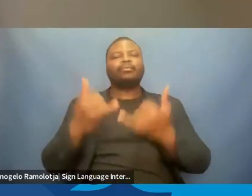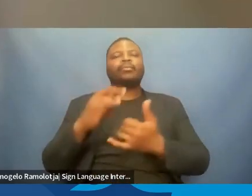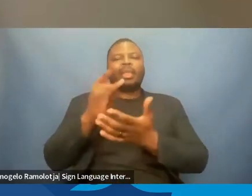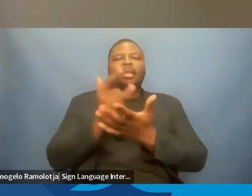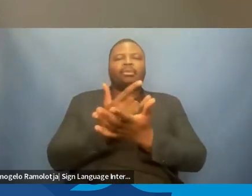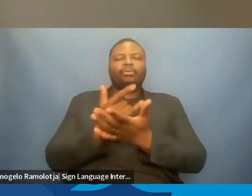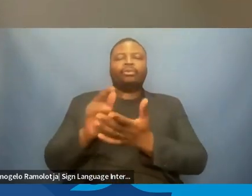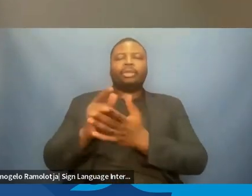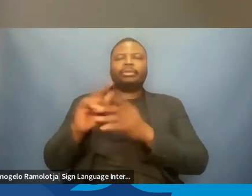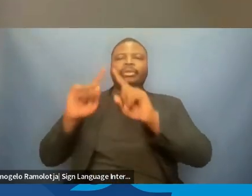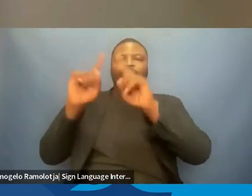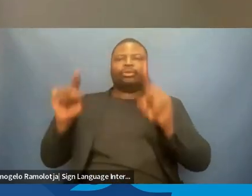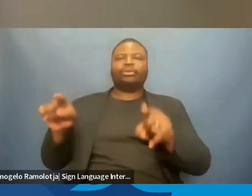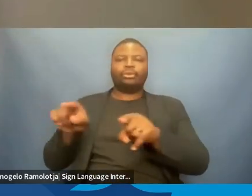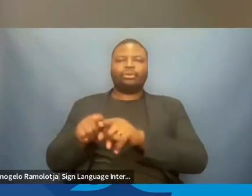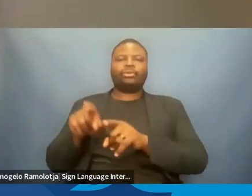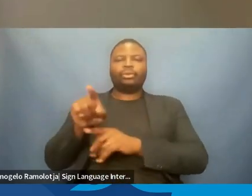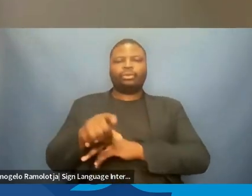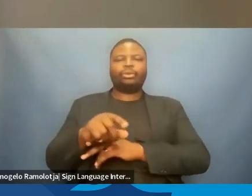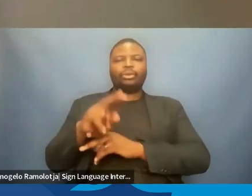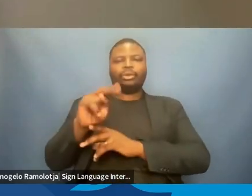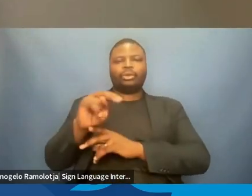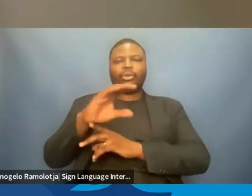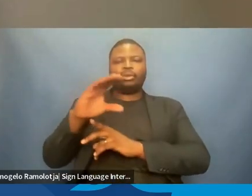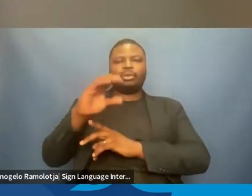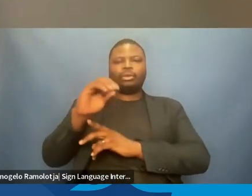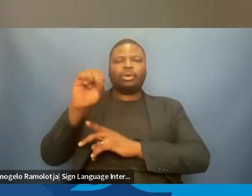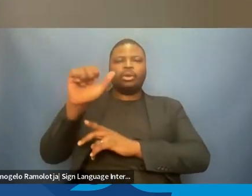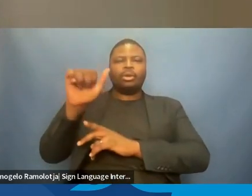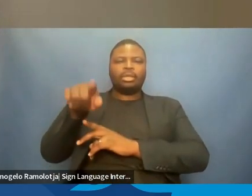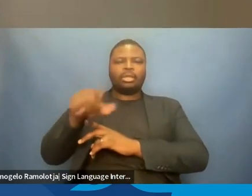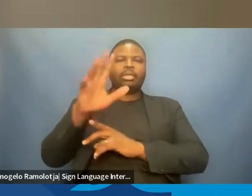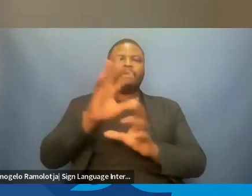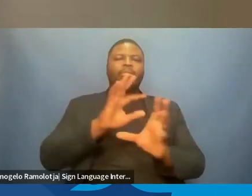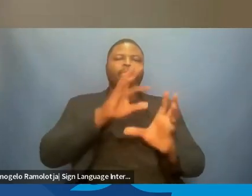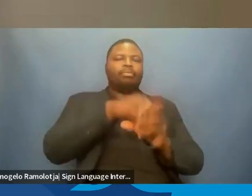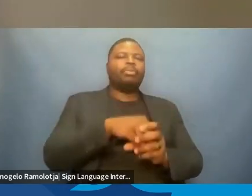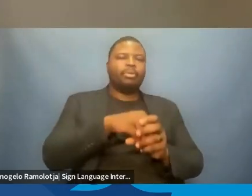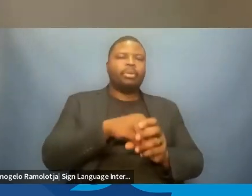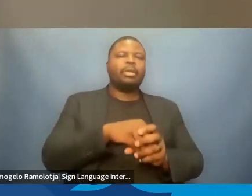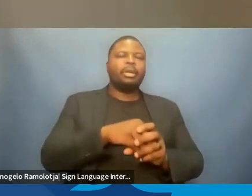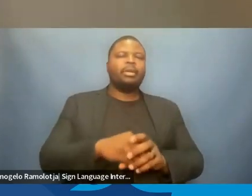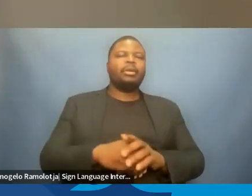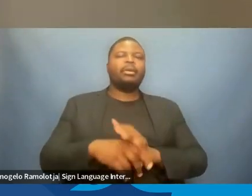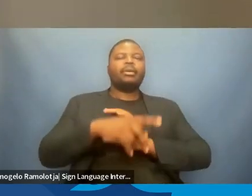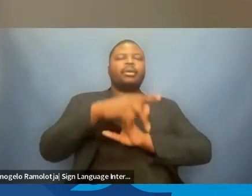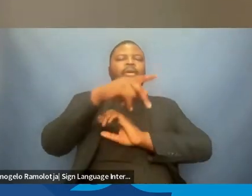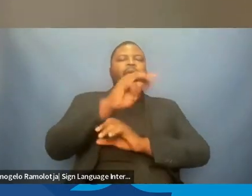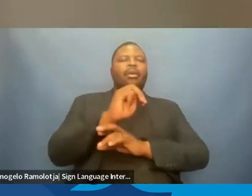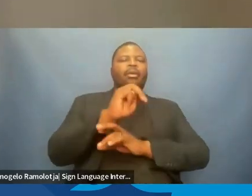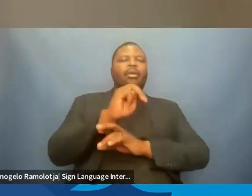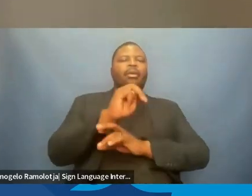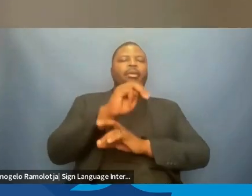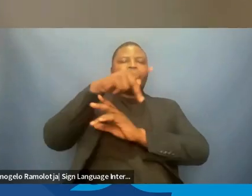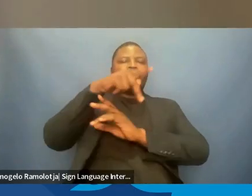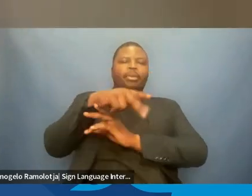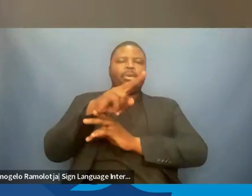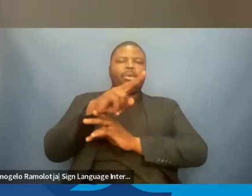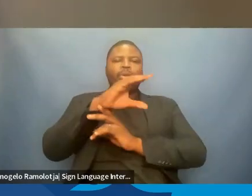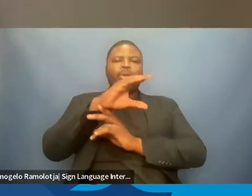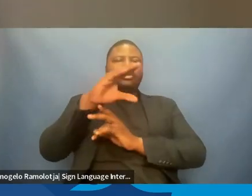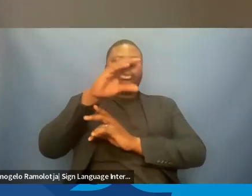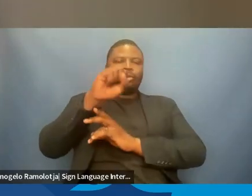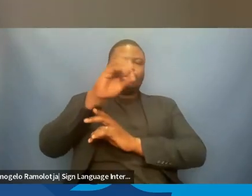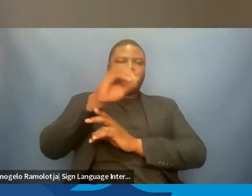NACOSA will be at INSU, the International Conference on Hepatitis and Substance Use, that